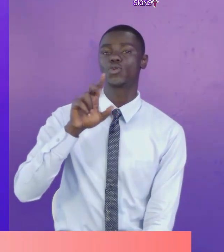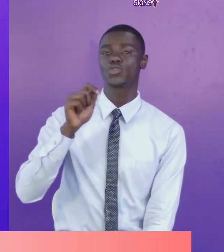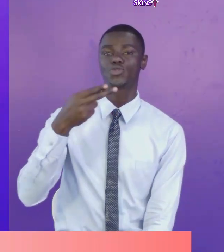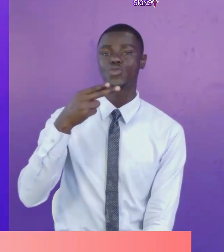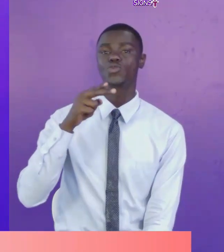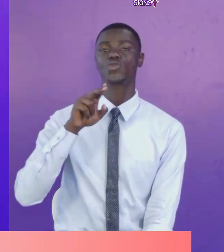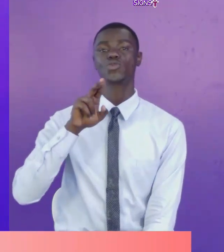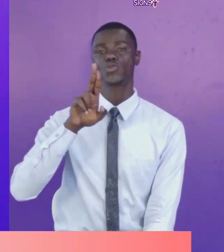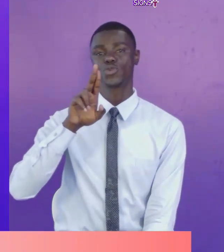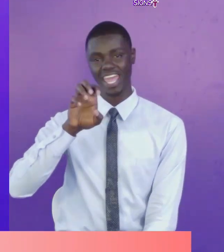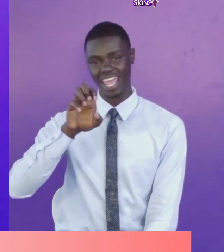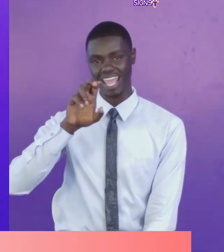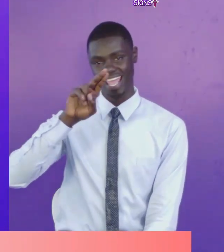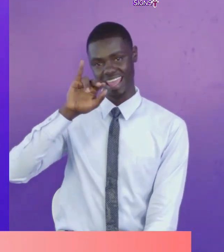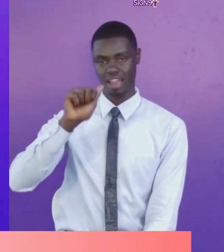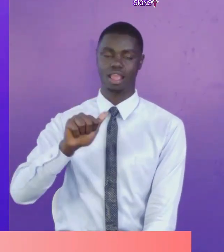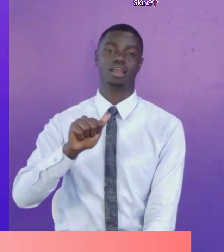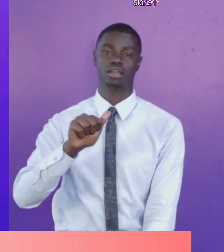from Memphis Depay.